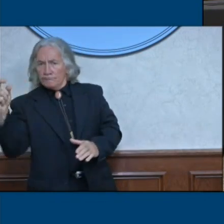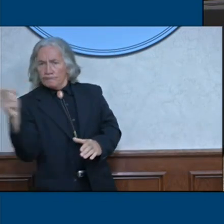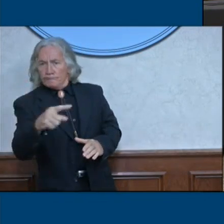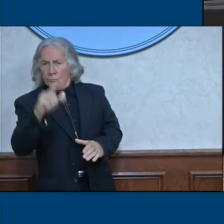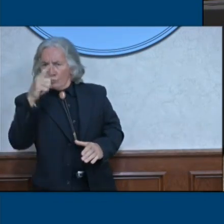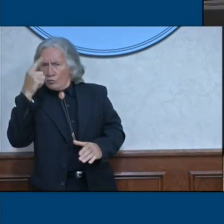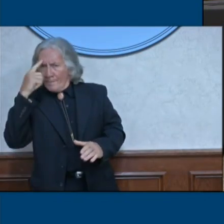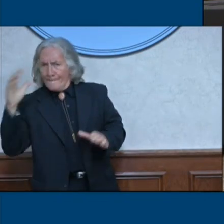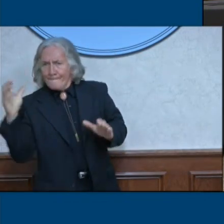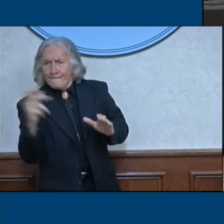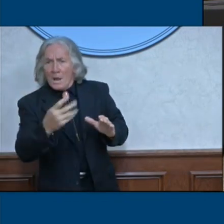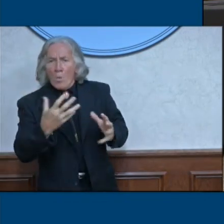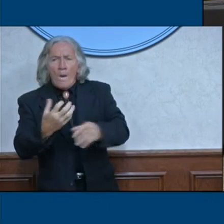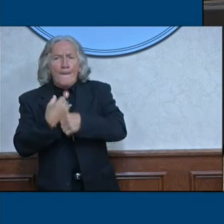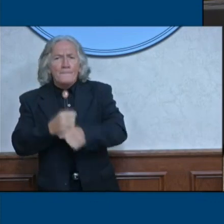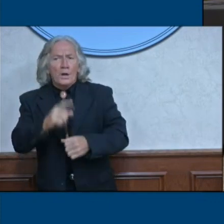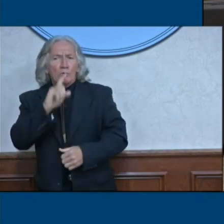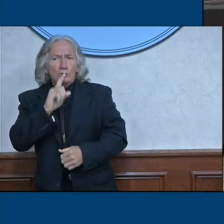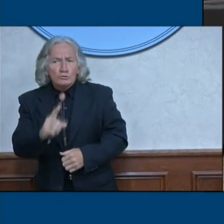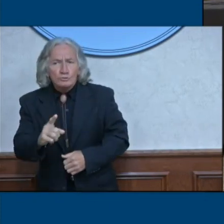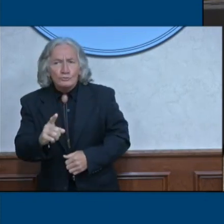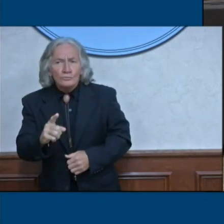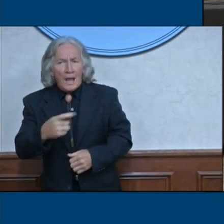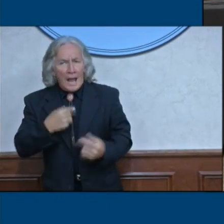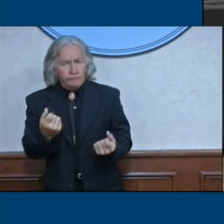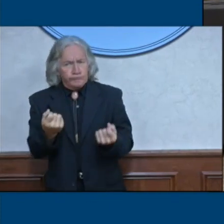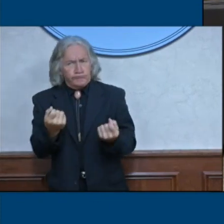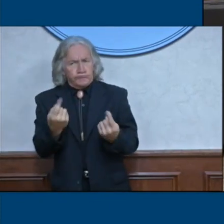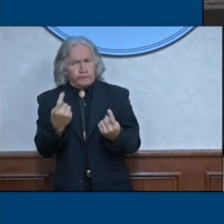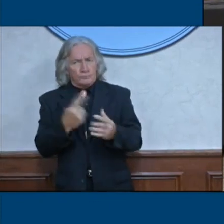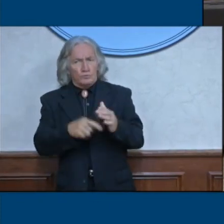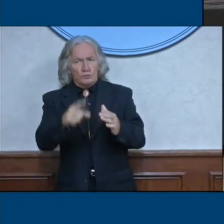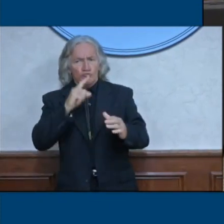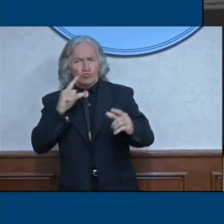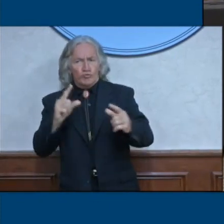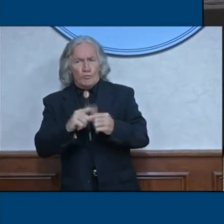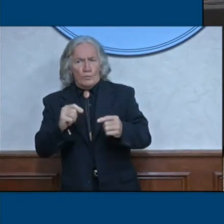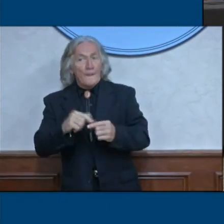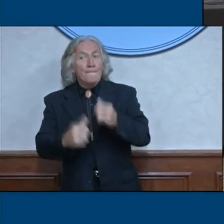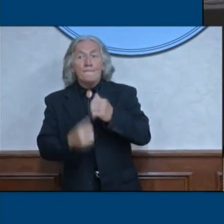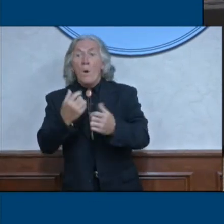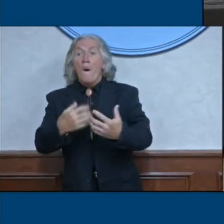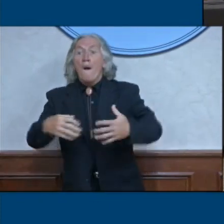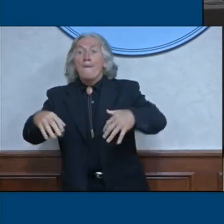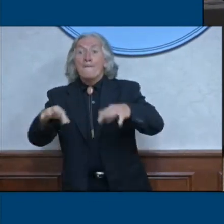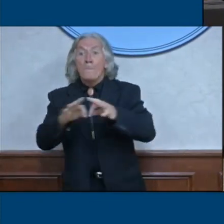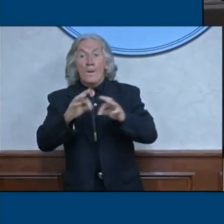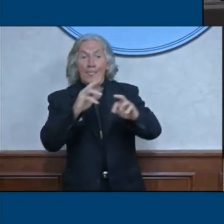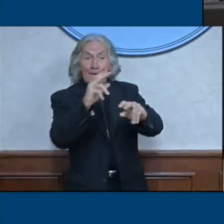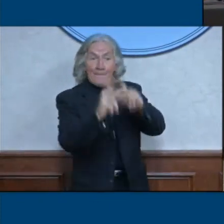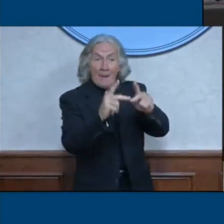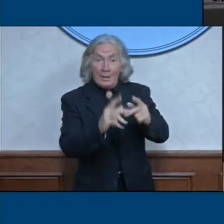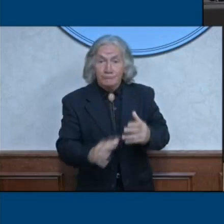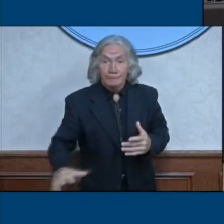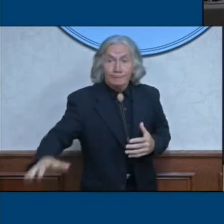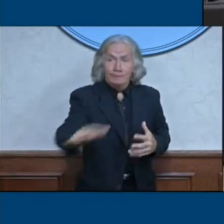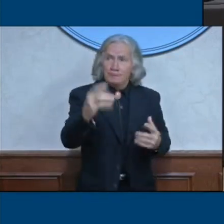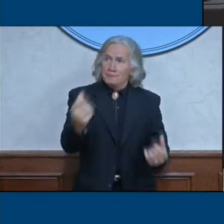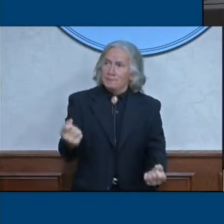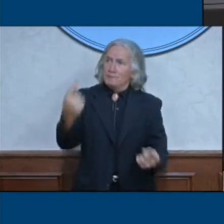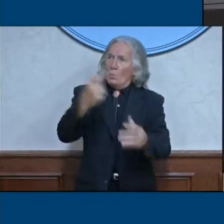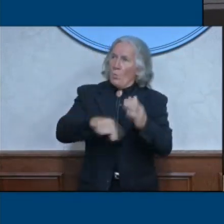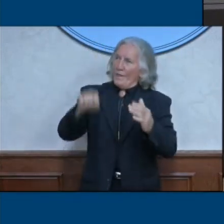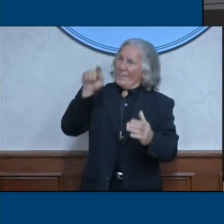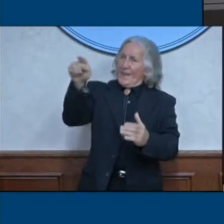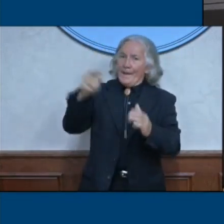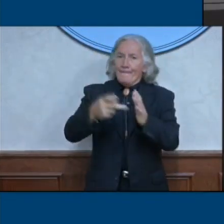this graph, I want to make sure that I comprehend what you're talking about, and most importantly, that the public understands what you're talking